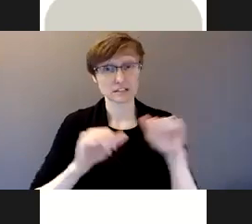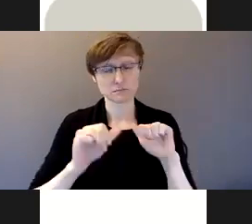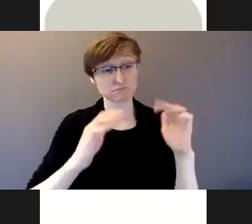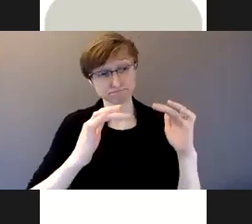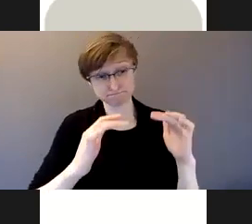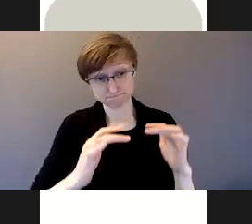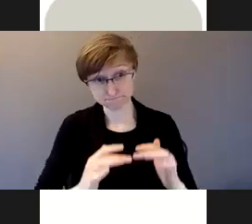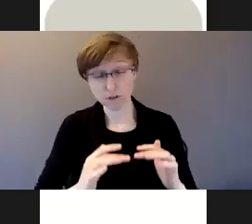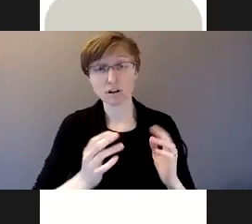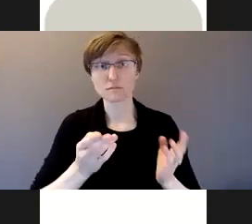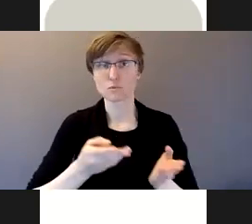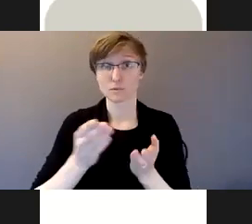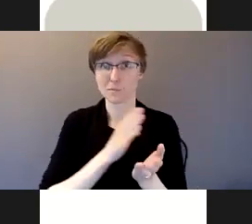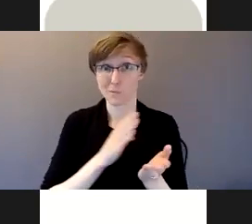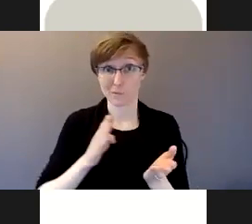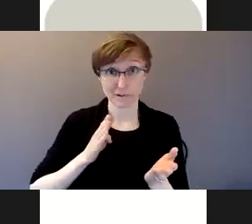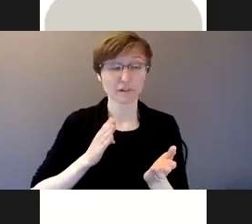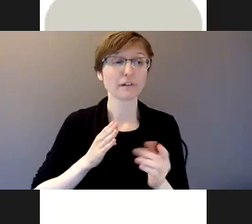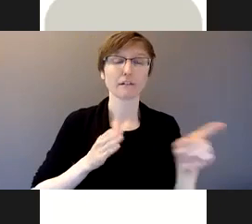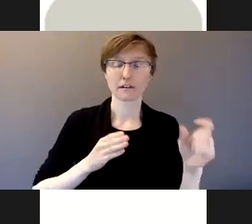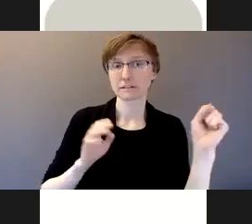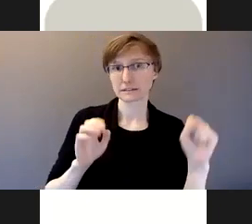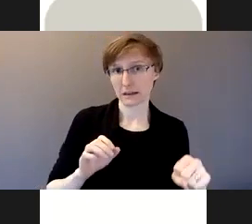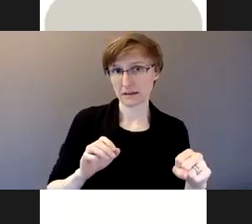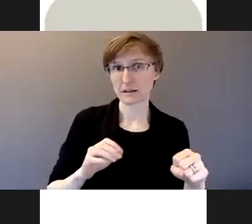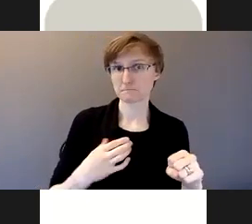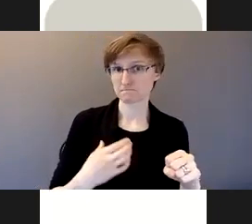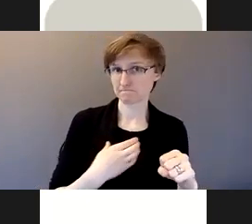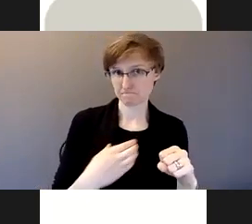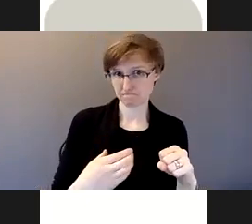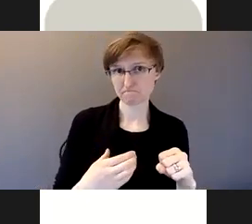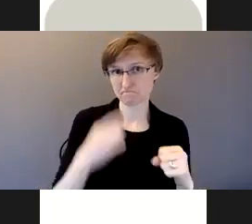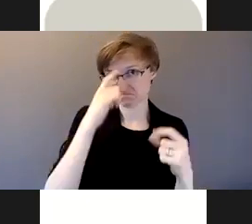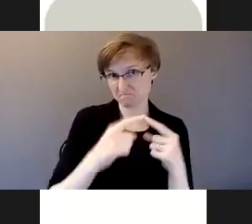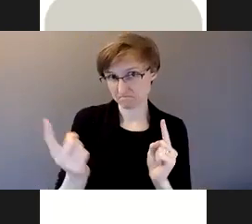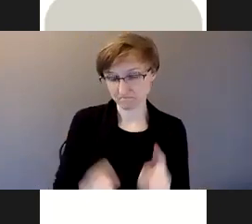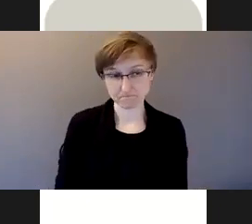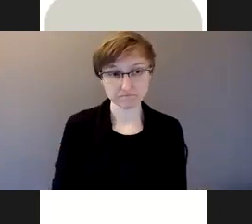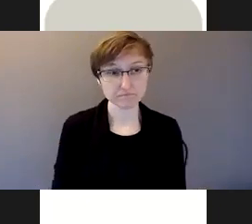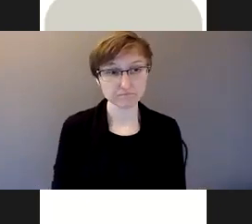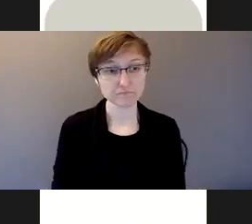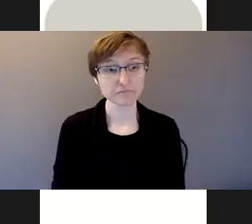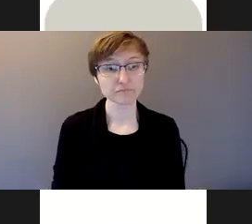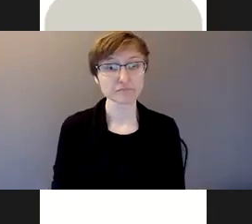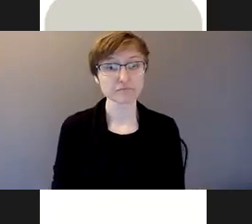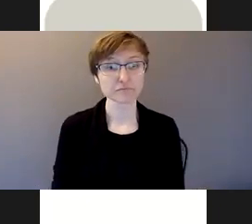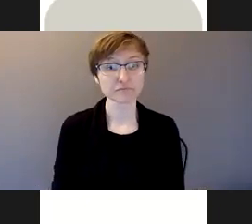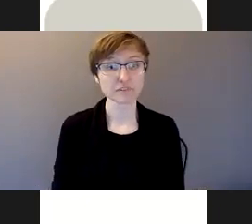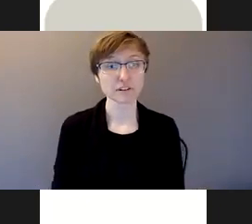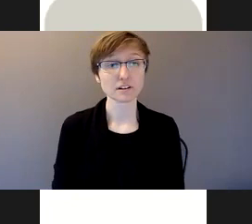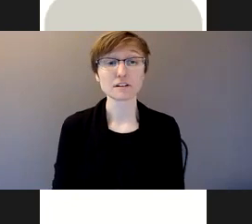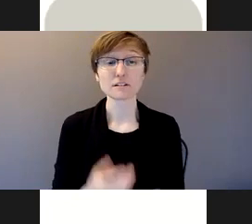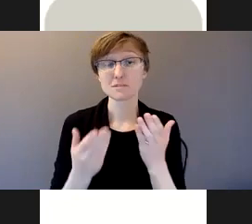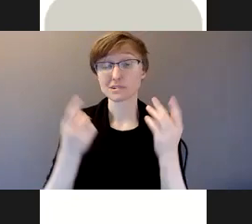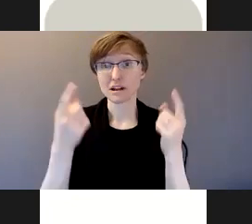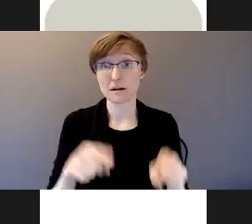Capacity Board. Court appointment is another way that our office can become guardian. Often that can be an outcome of an investigation, but not